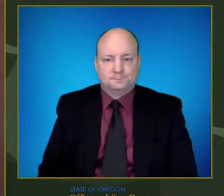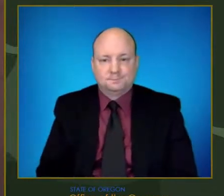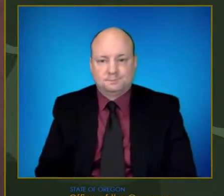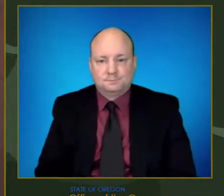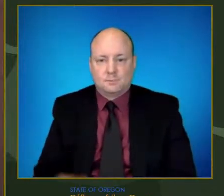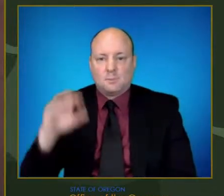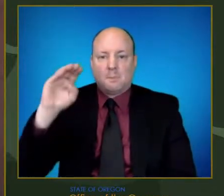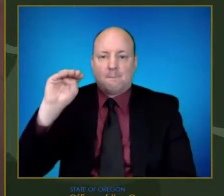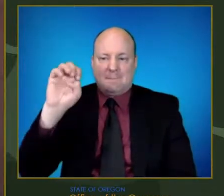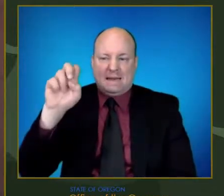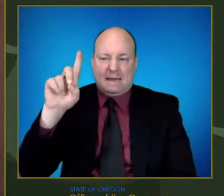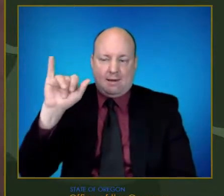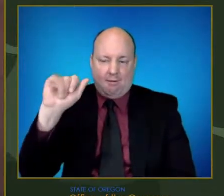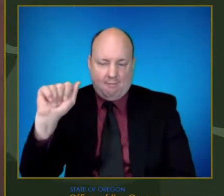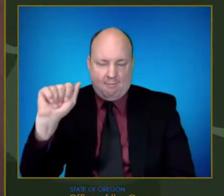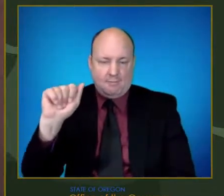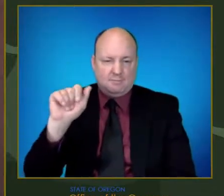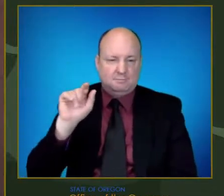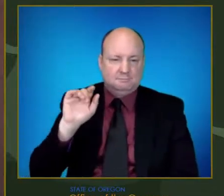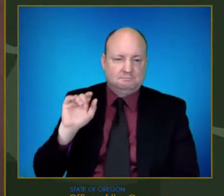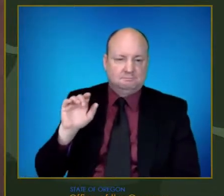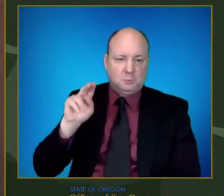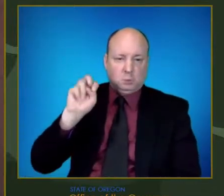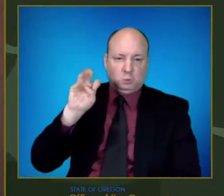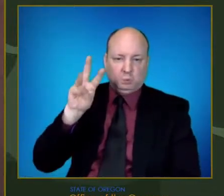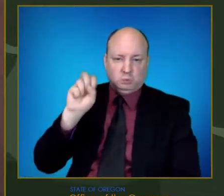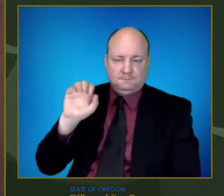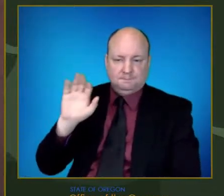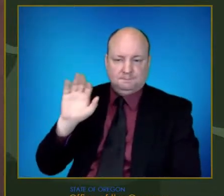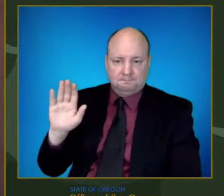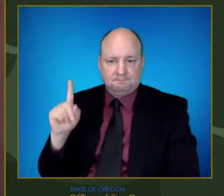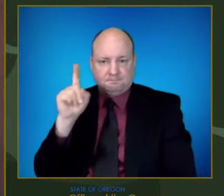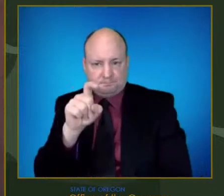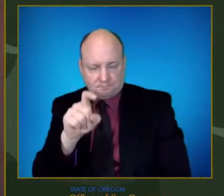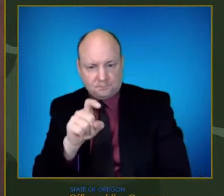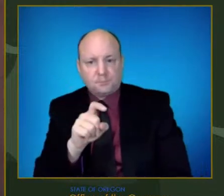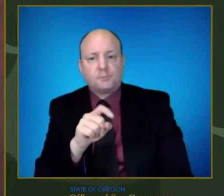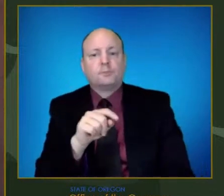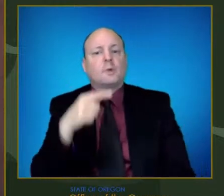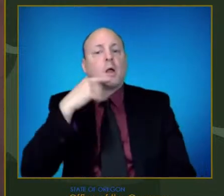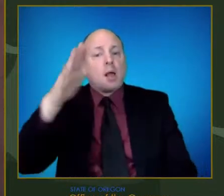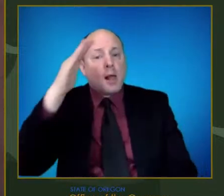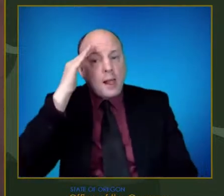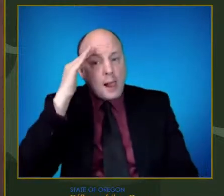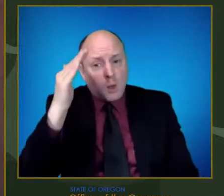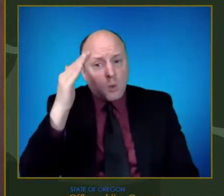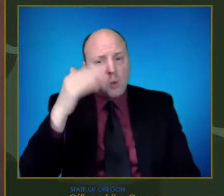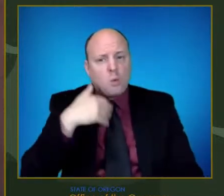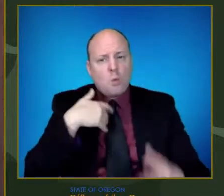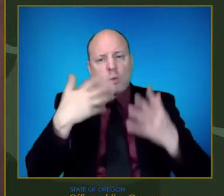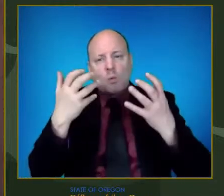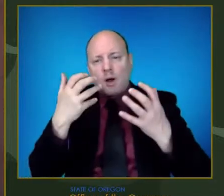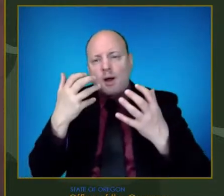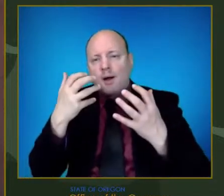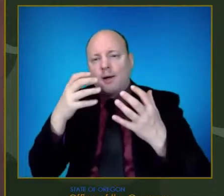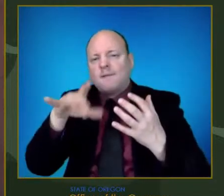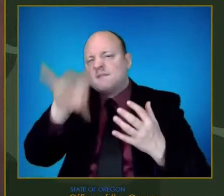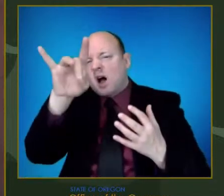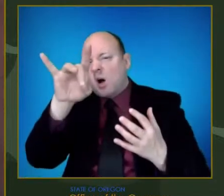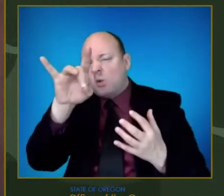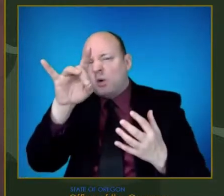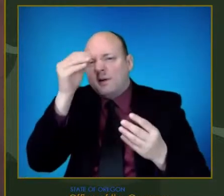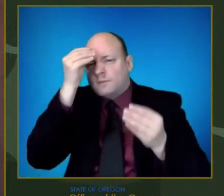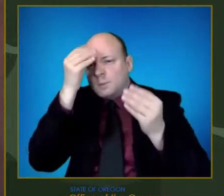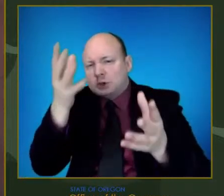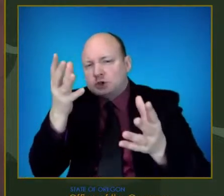There we go. There we go. Hi. I wanted to find out this morning, the CDC announced that it was going